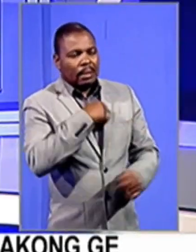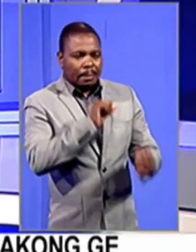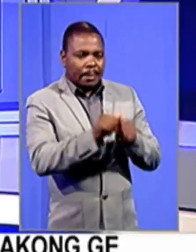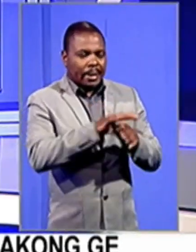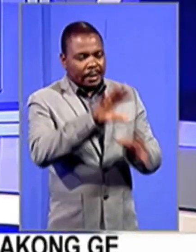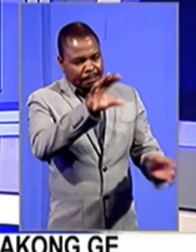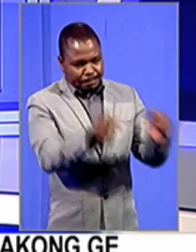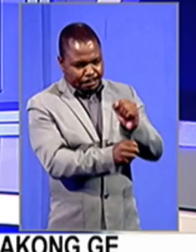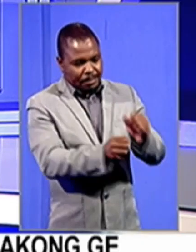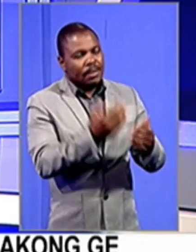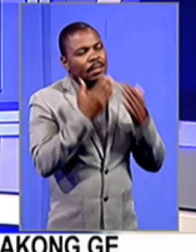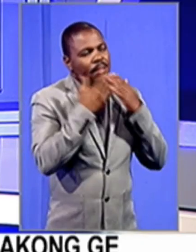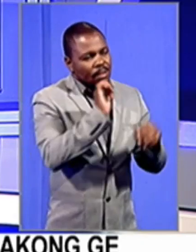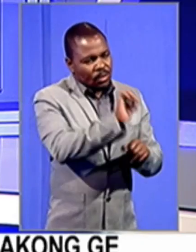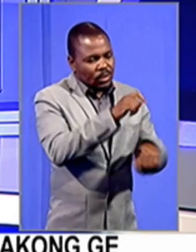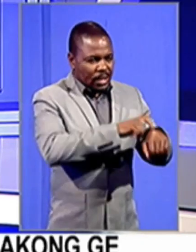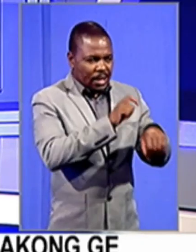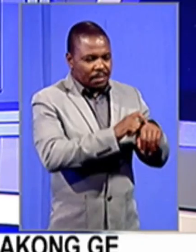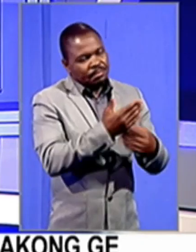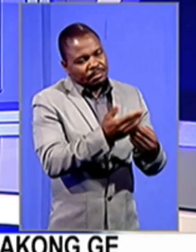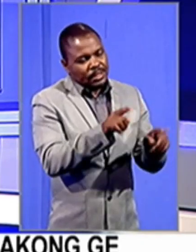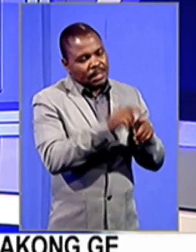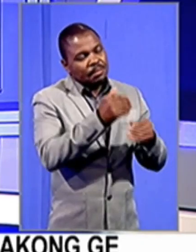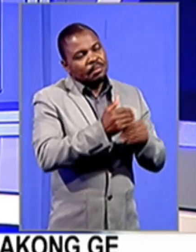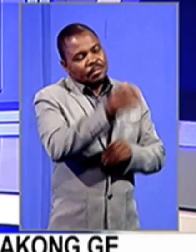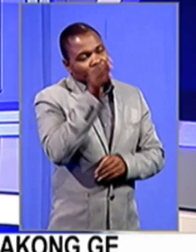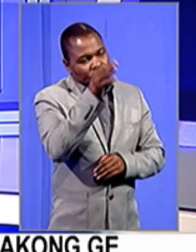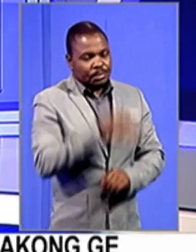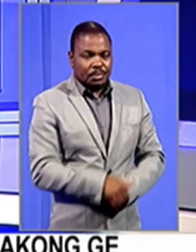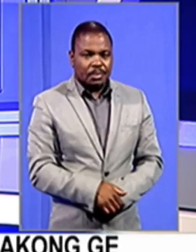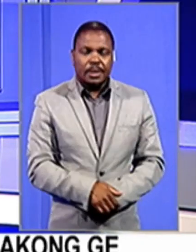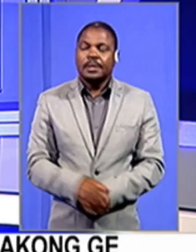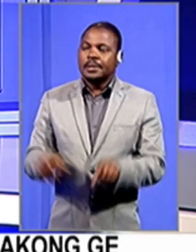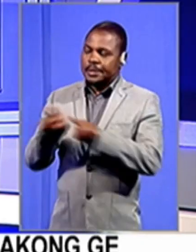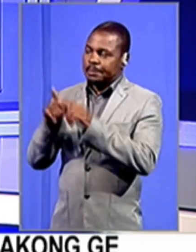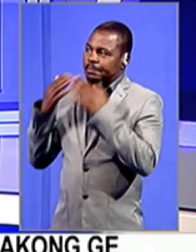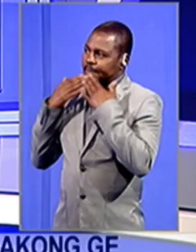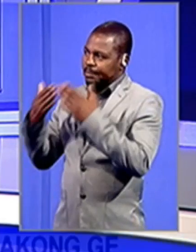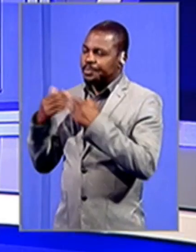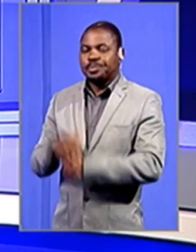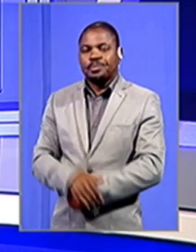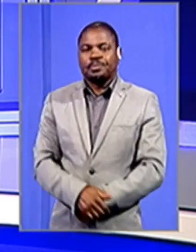re tla re e sware gona mo re a lebogatlhe le ka moso a o le bone thobela